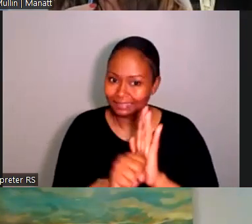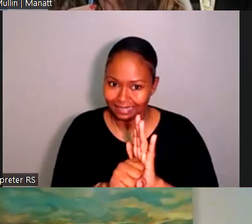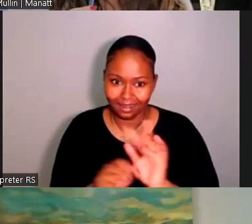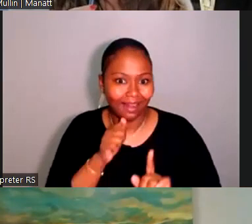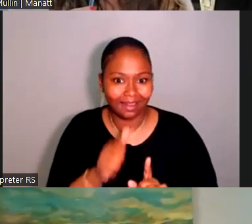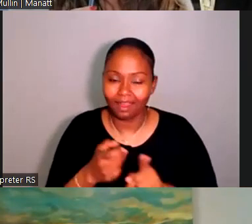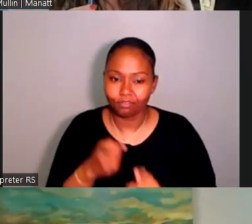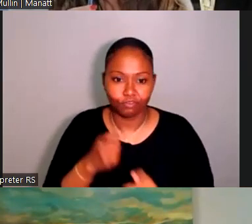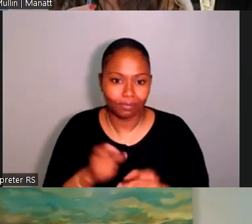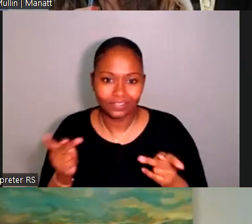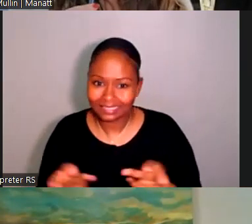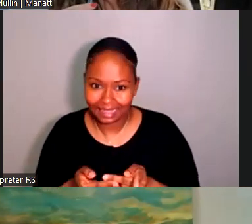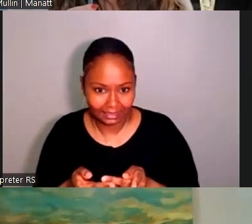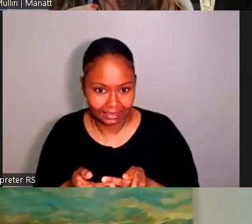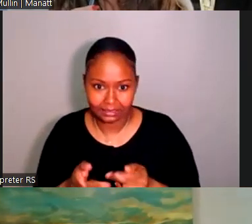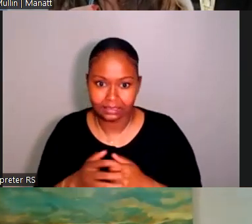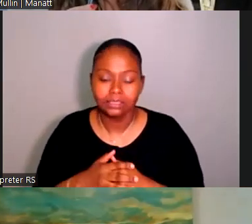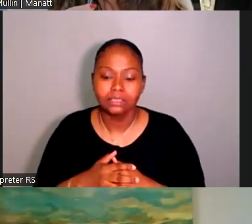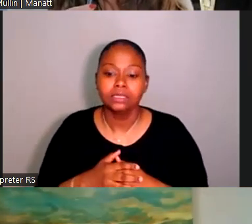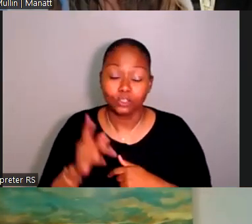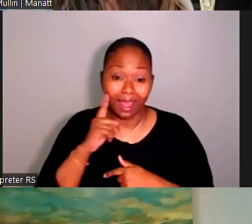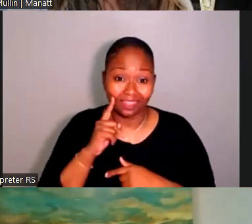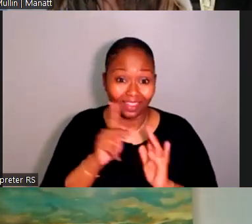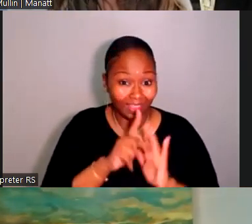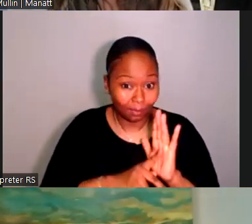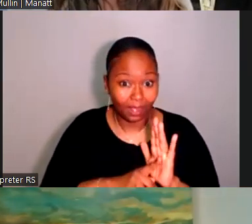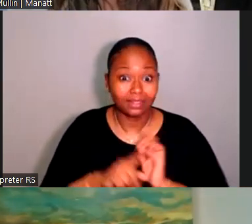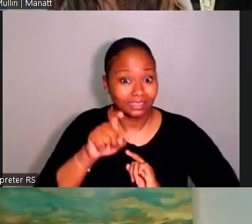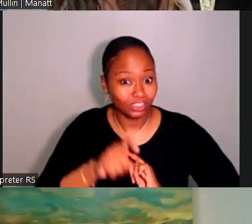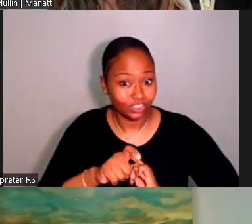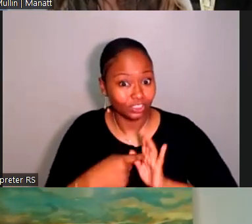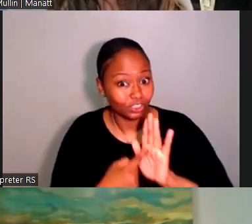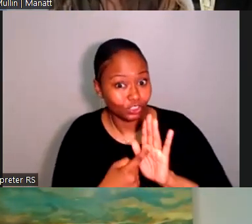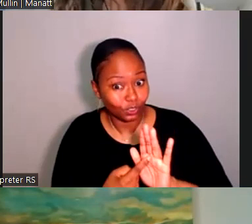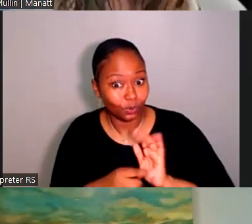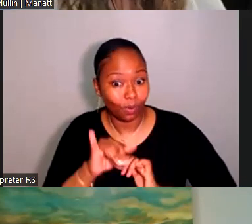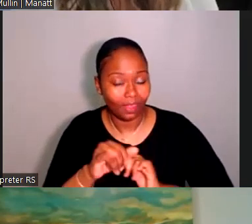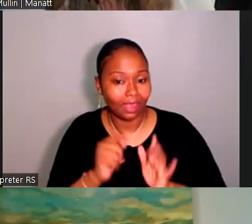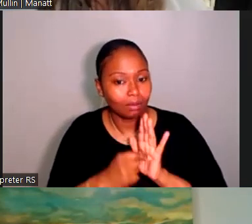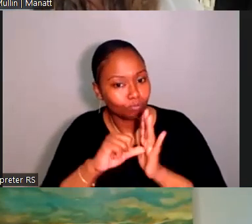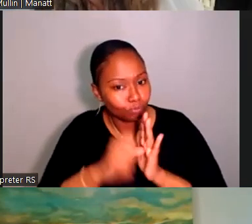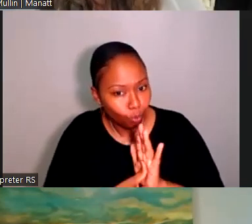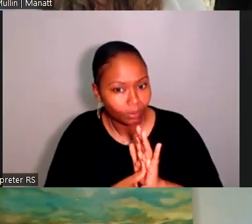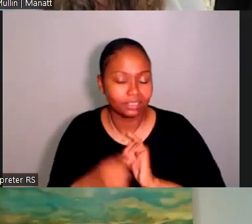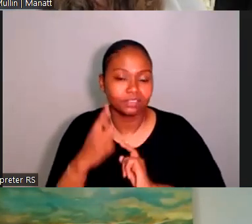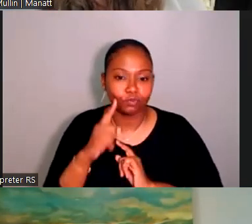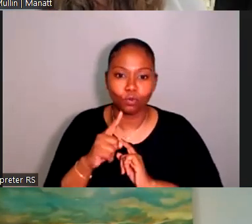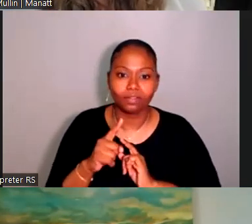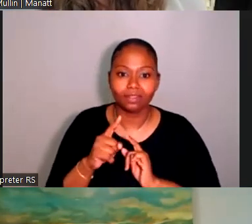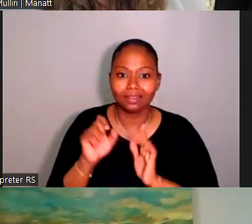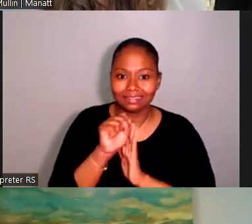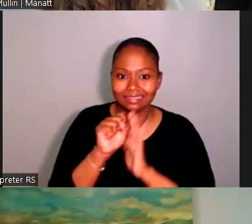being made by facilities. And so I think the policy should reflect kind of the important state role in helping